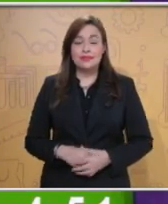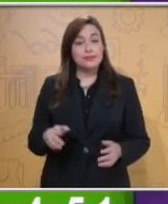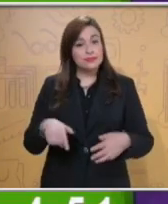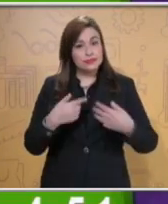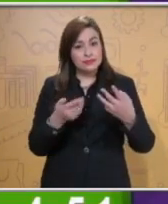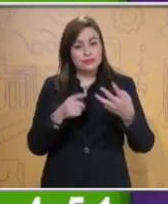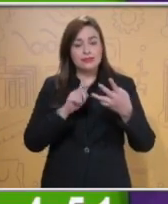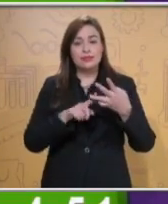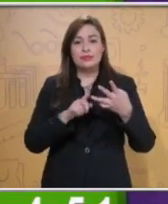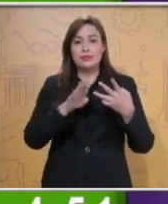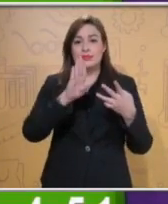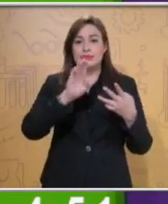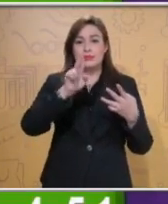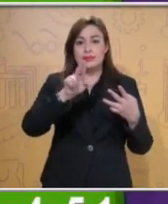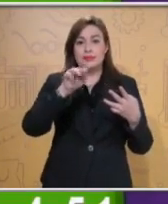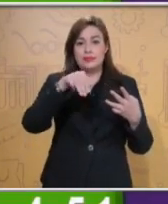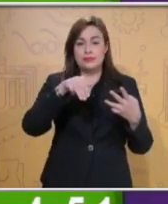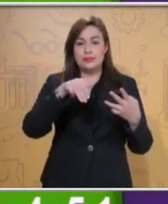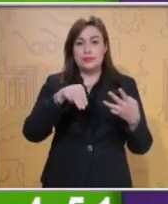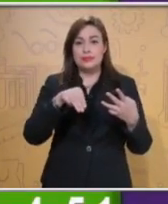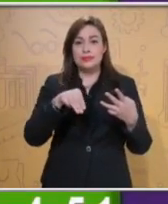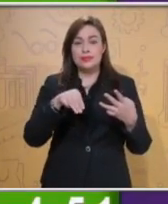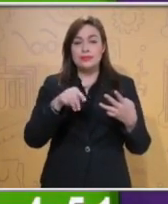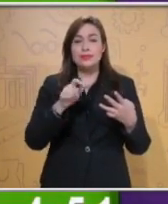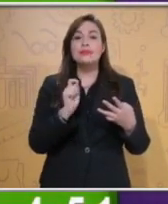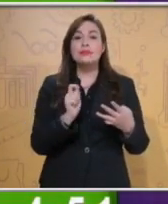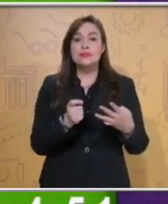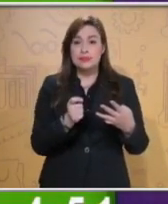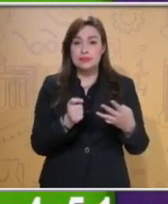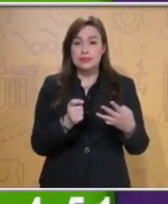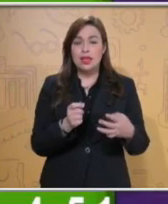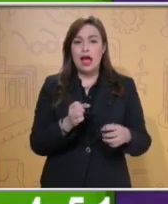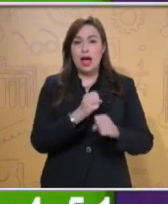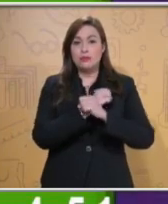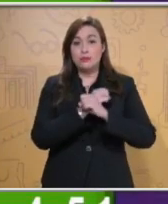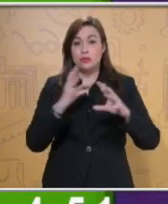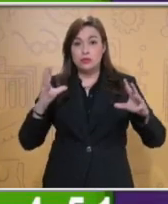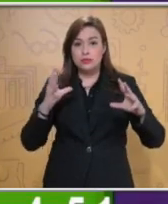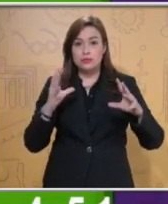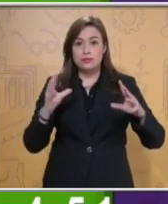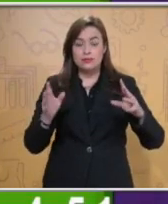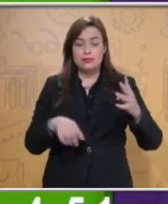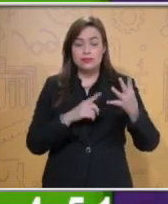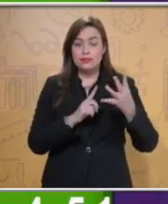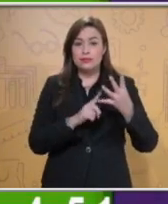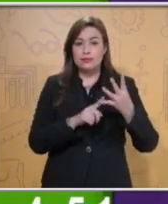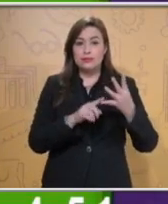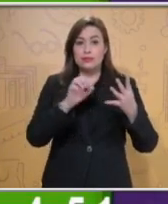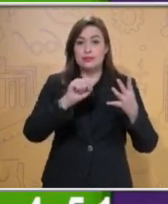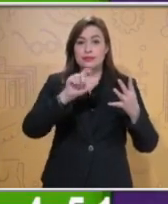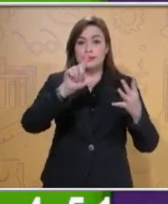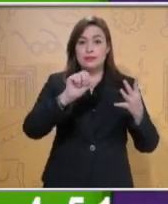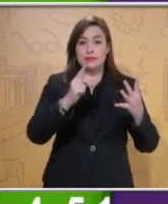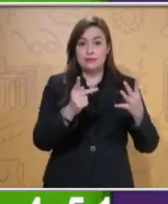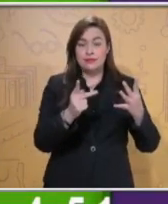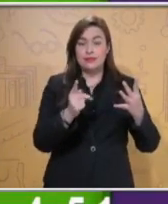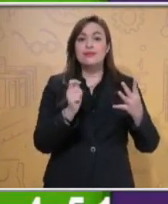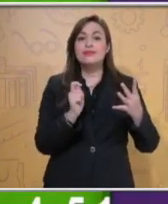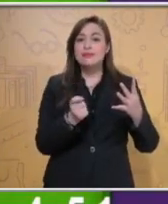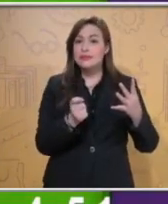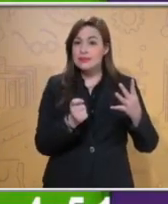we have boom. Boom is for the bomb. And slap is